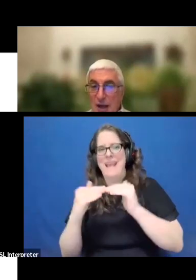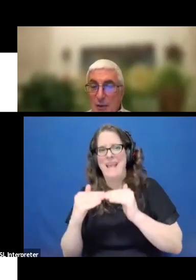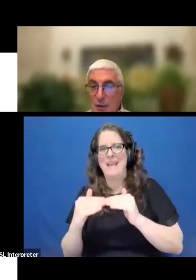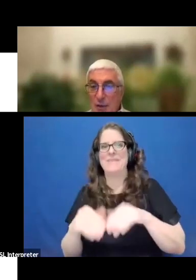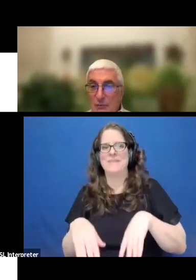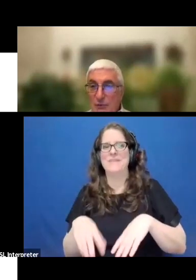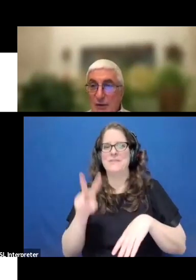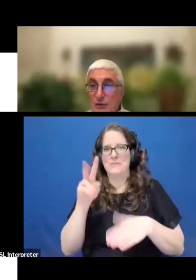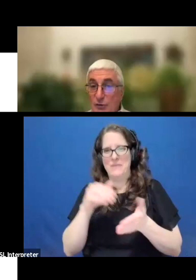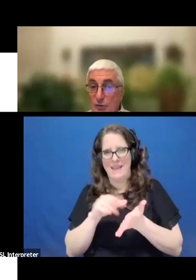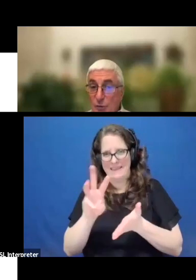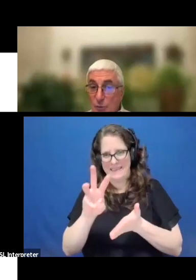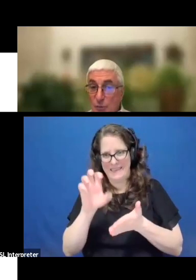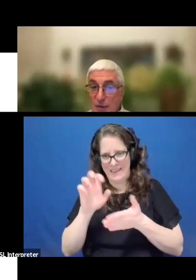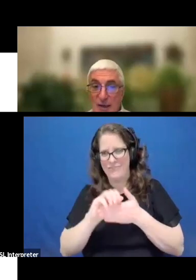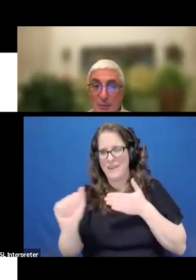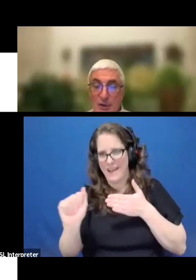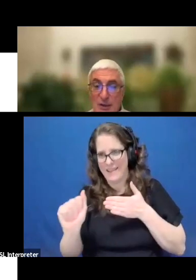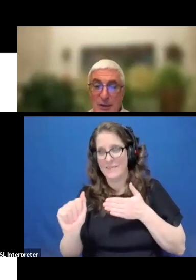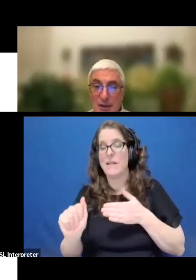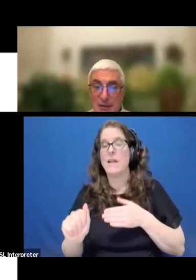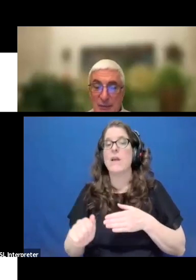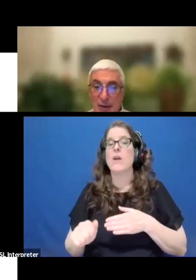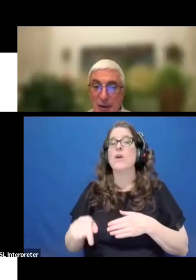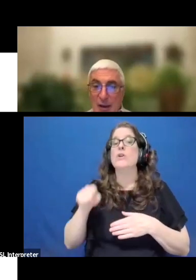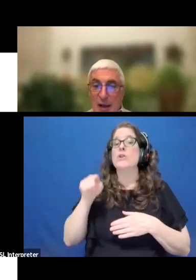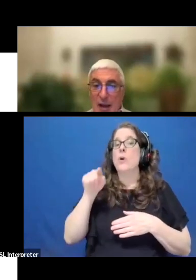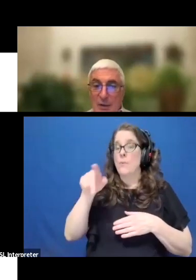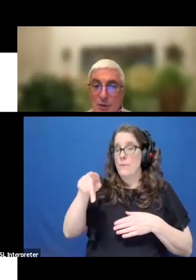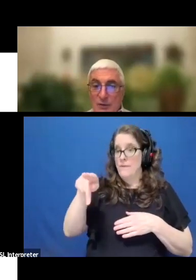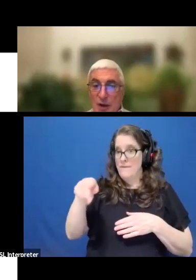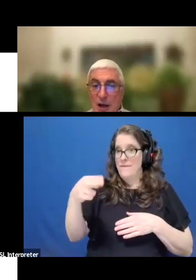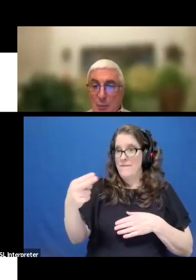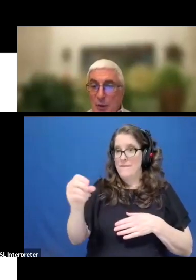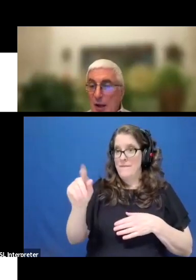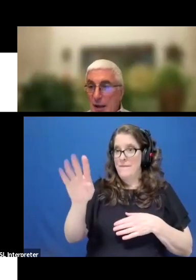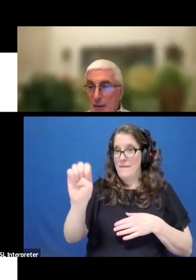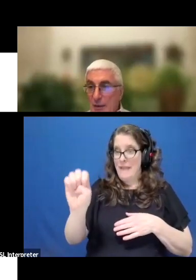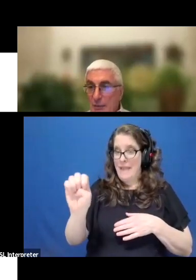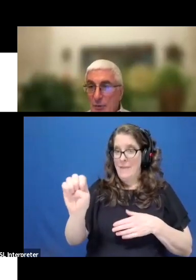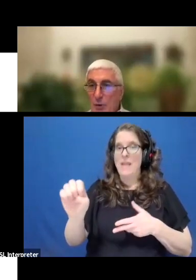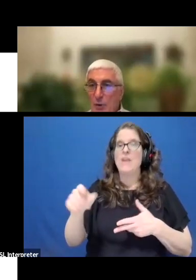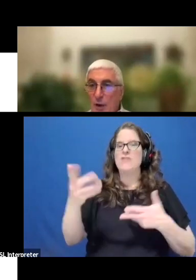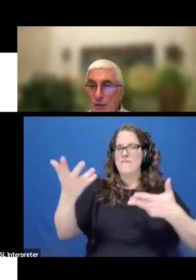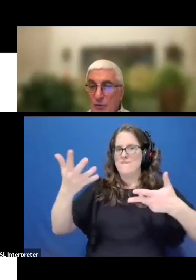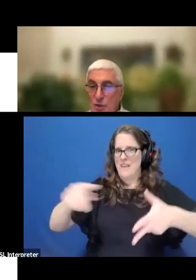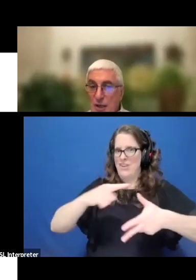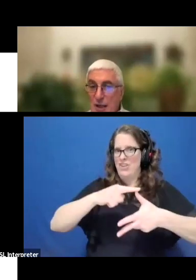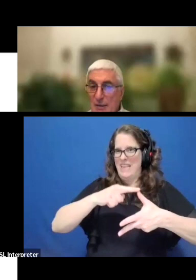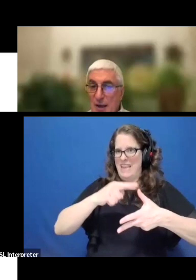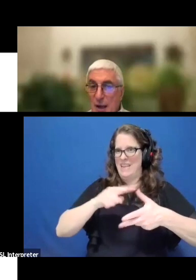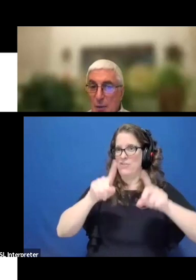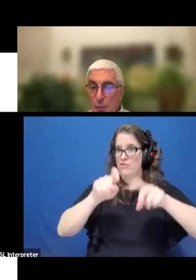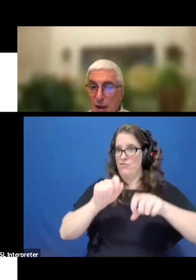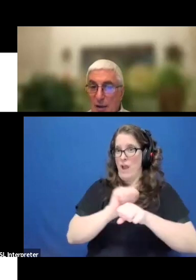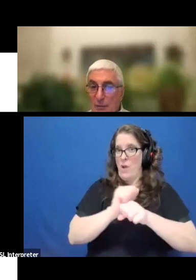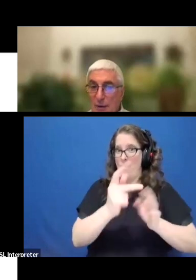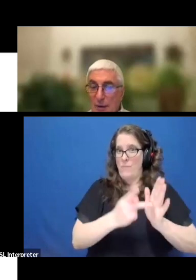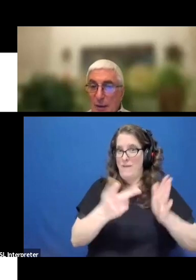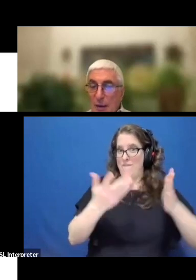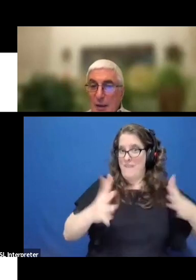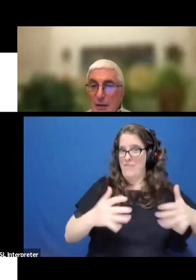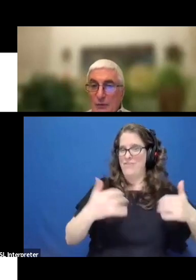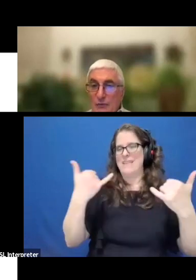She's now in phase 2, the EPE, and she's not blind. So her SGA dollar